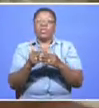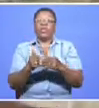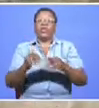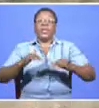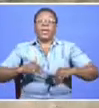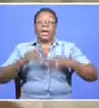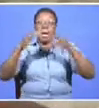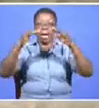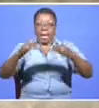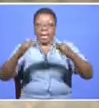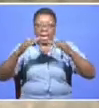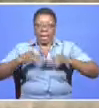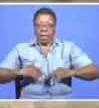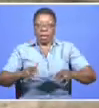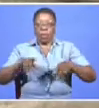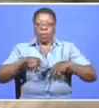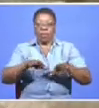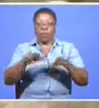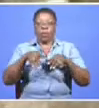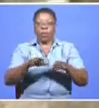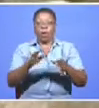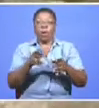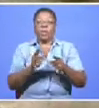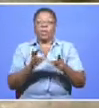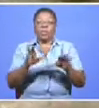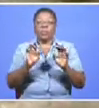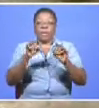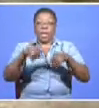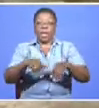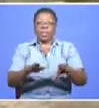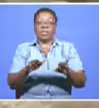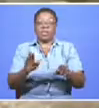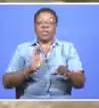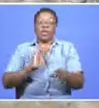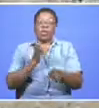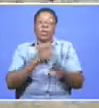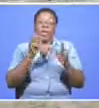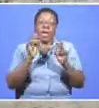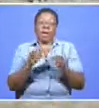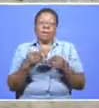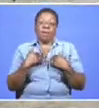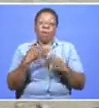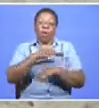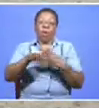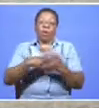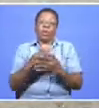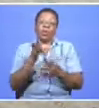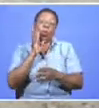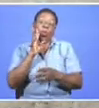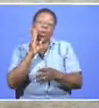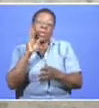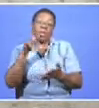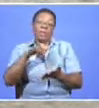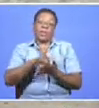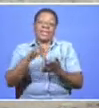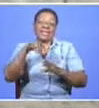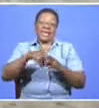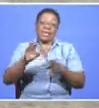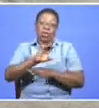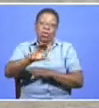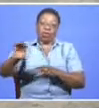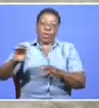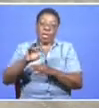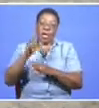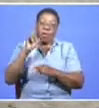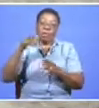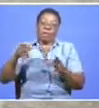the road, historically before there ever was this road, you would have complete flushing. So you'd have all the water that's in the creek will